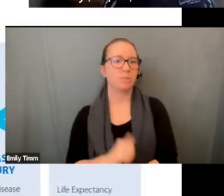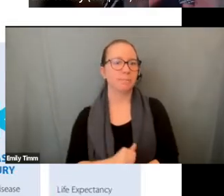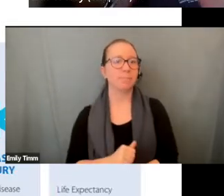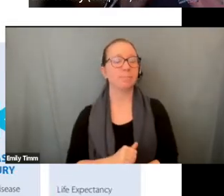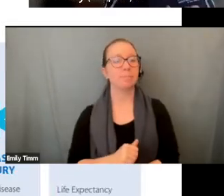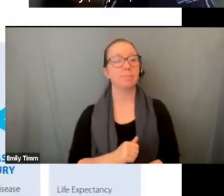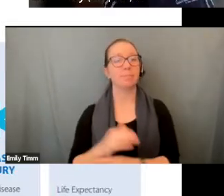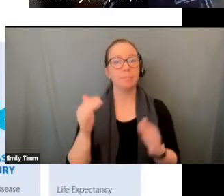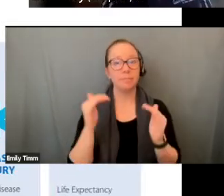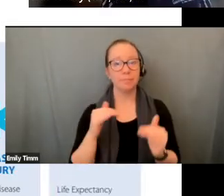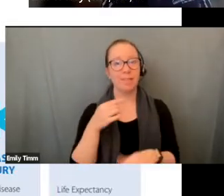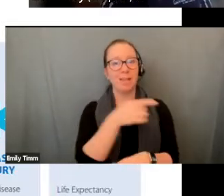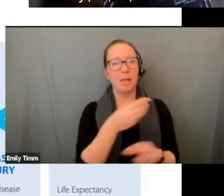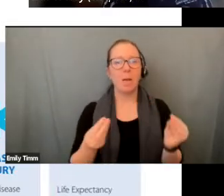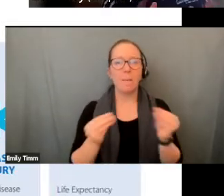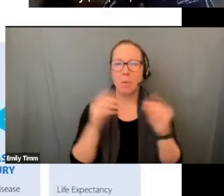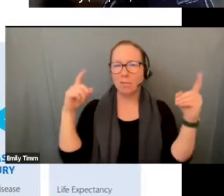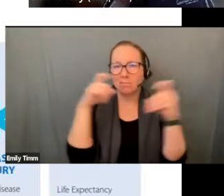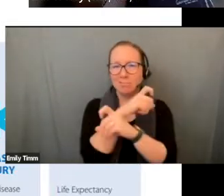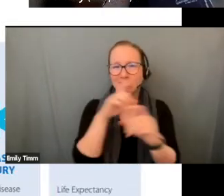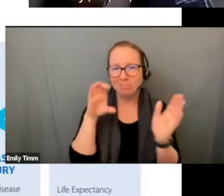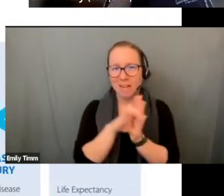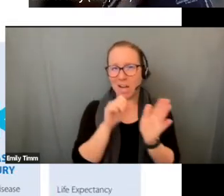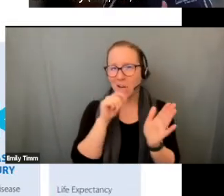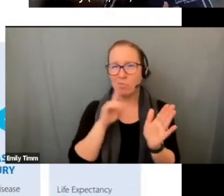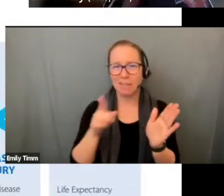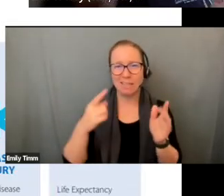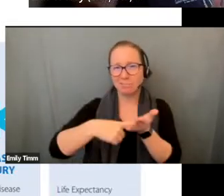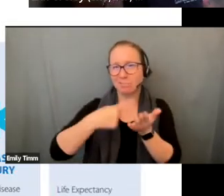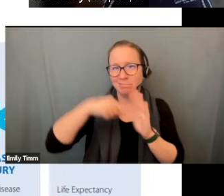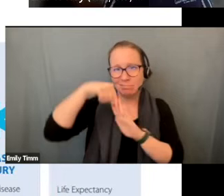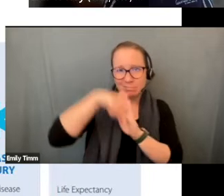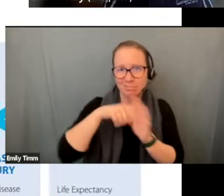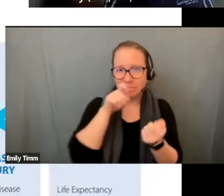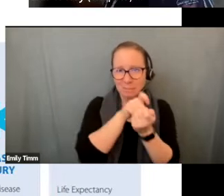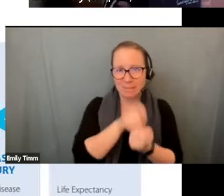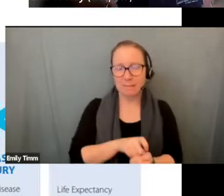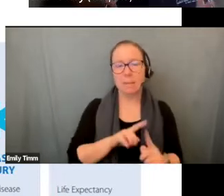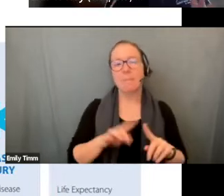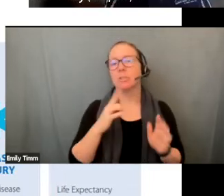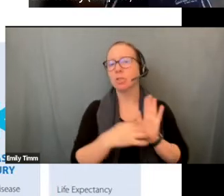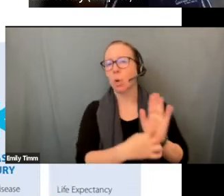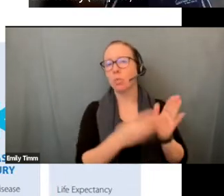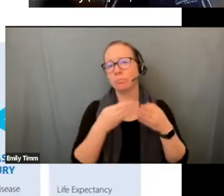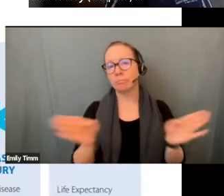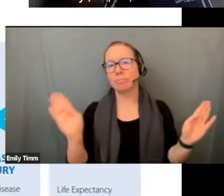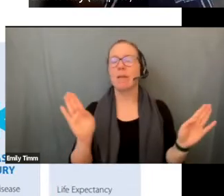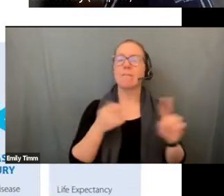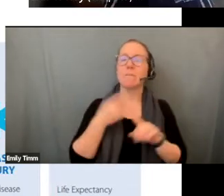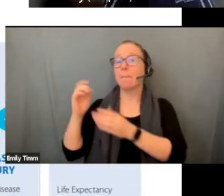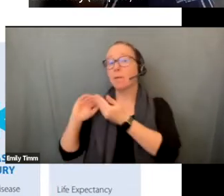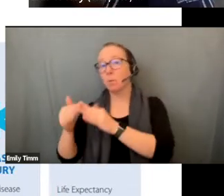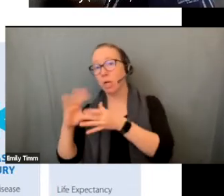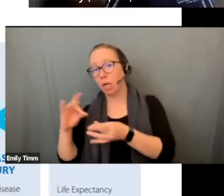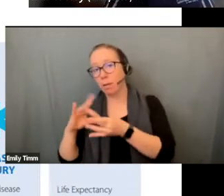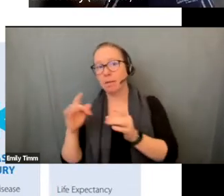This is a much more complex picture. I won't get into the specific details, but what it is meant to show, and this comes from Community Commons, is